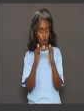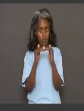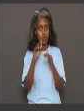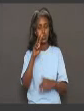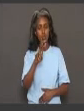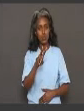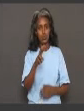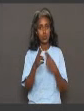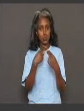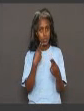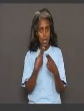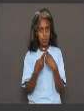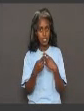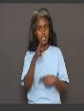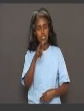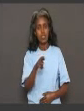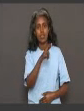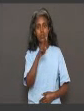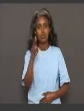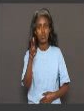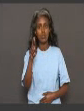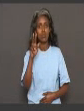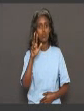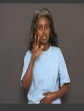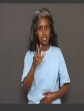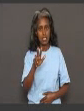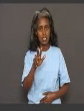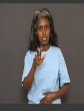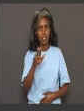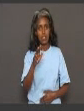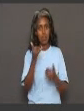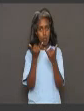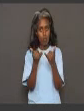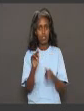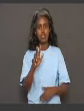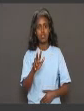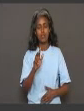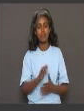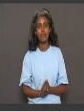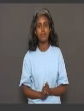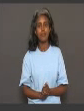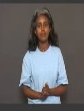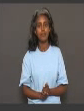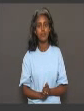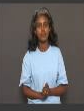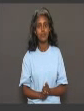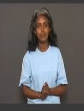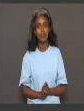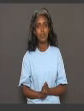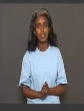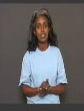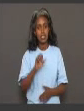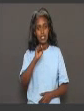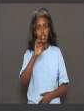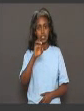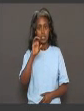equal to 2 times the square root of 3 over 3.